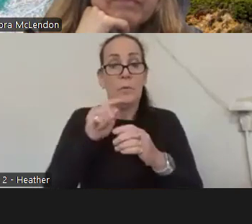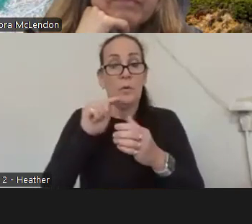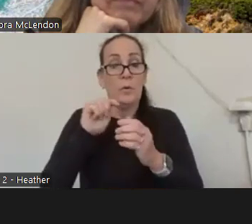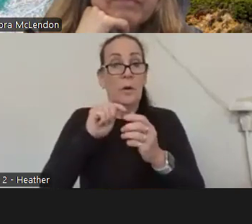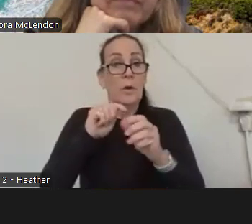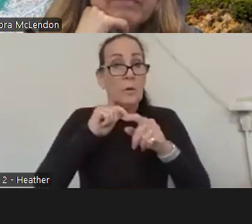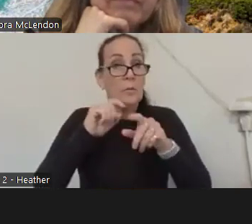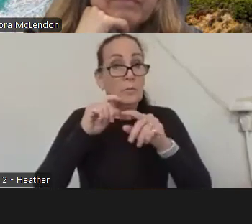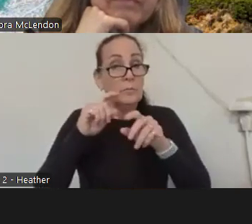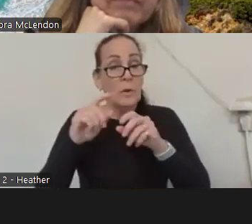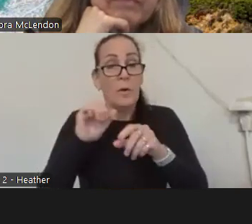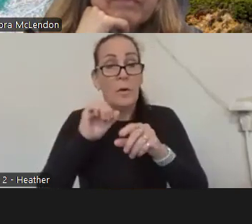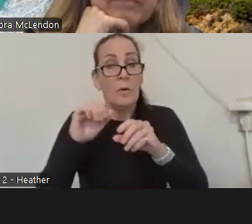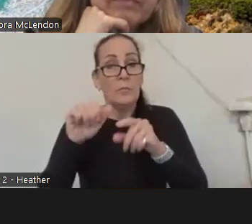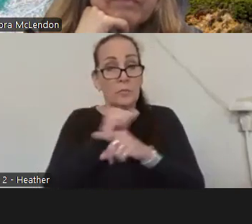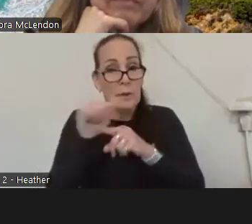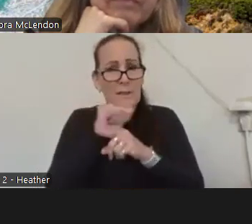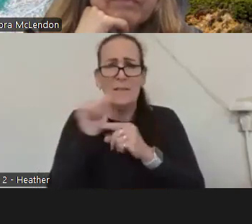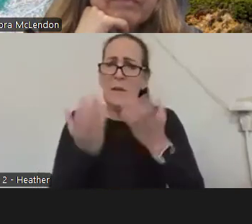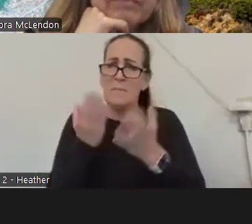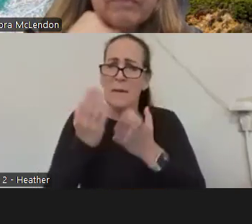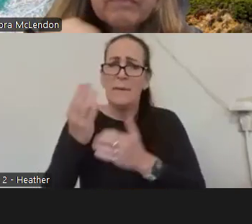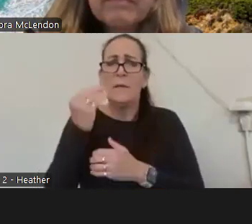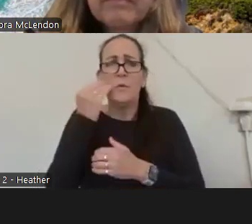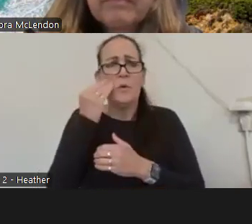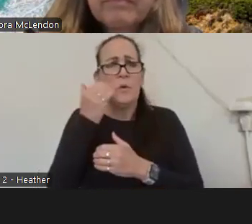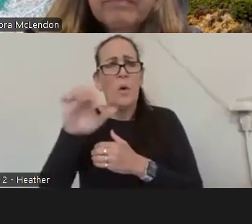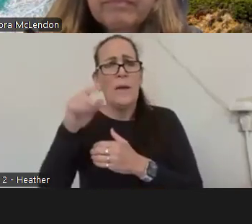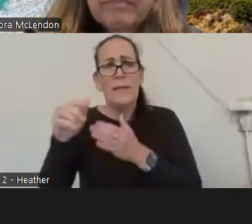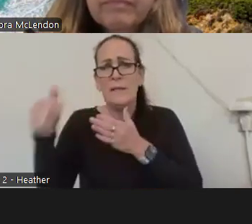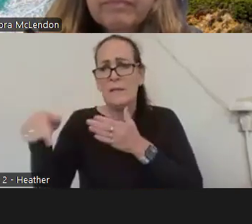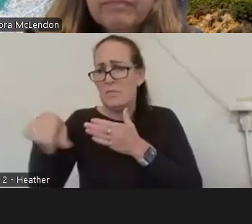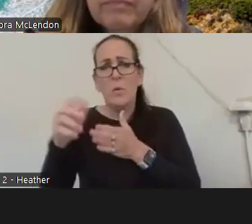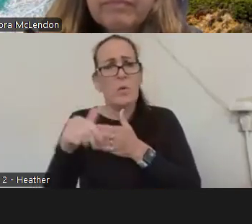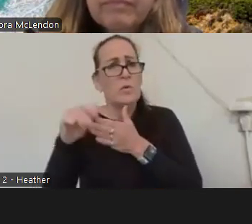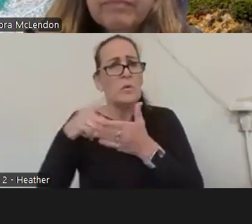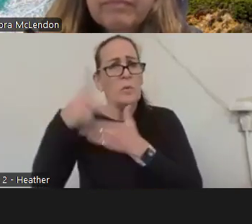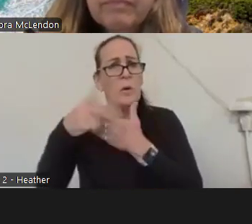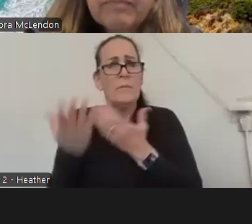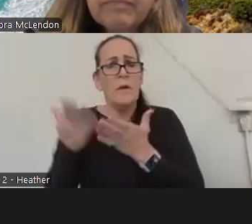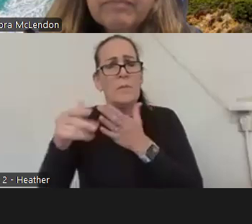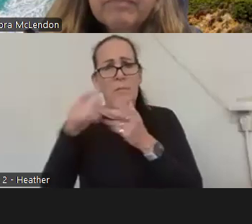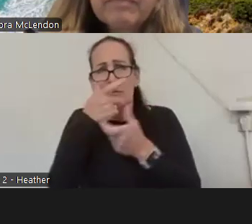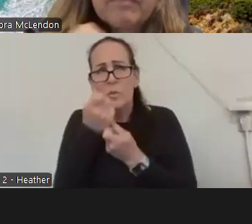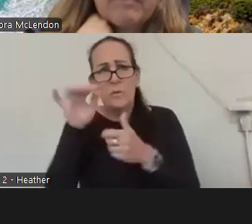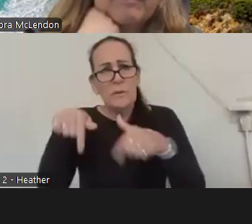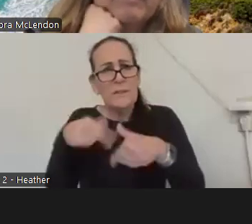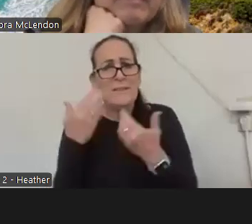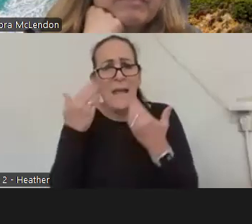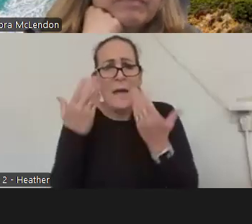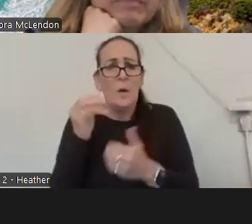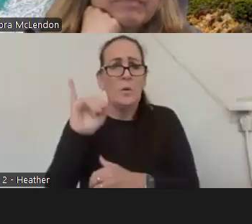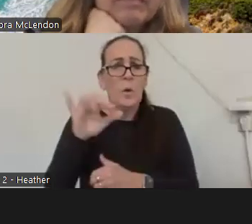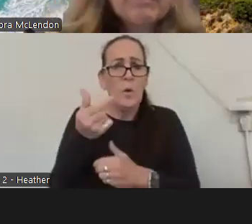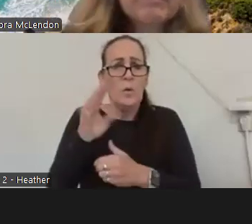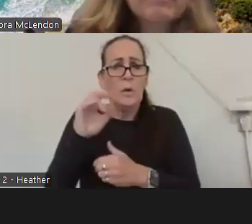would be interested in kind of this kind of training early on for caretakers? Or I don't fully understand what guide has yet to offer. I know that we're still